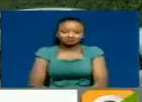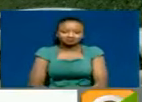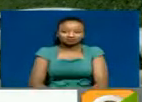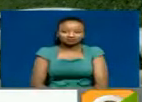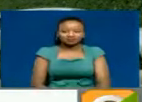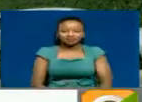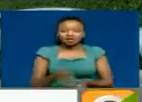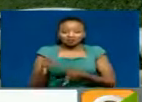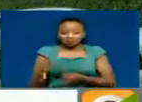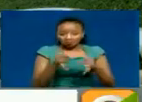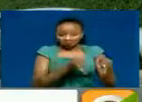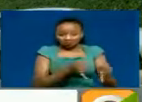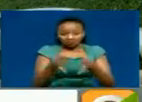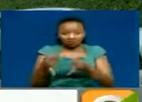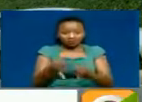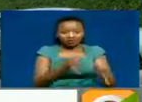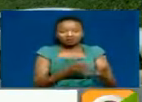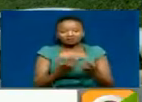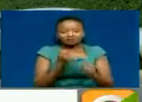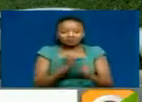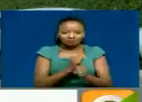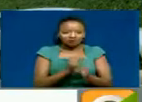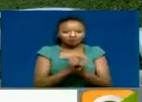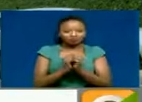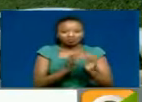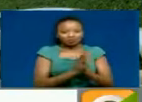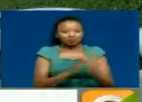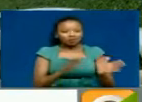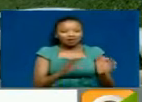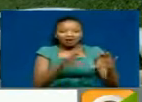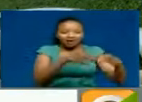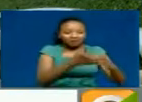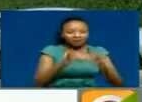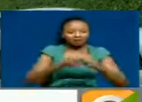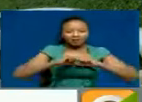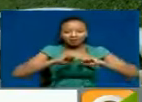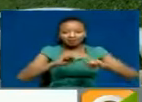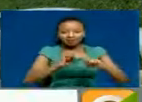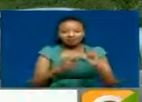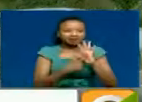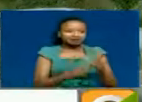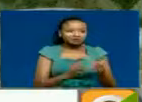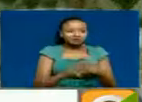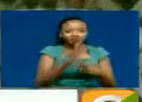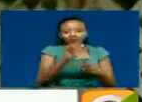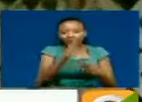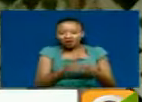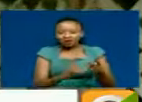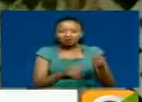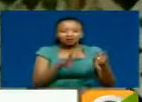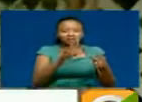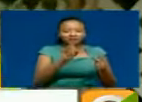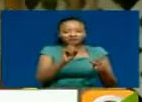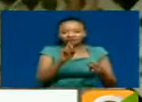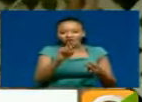Modeling, I've done amazing work for people like Victoria's Secret. I mean, MAC Cosmetics, I've shot for Vogue, you know, and